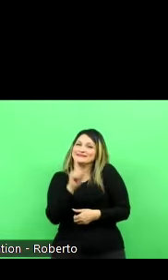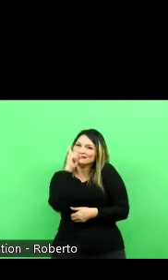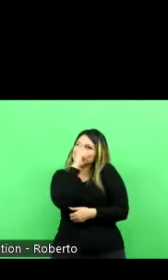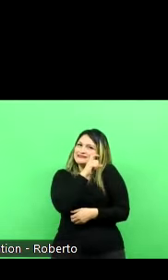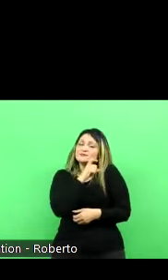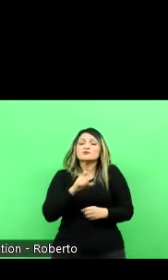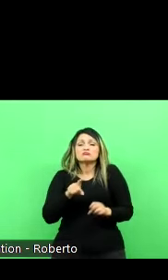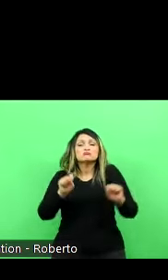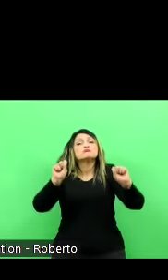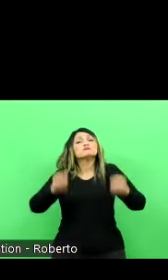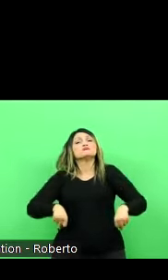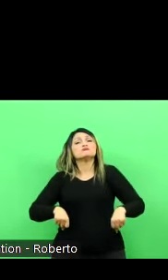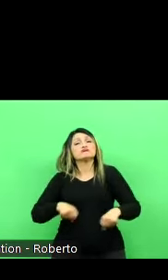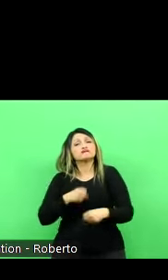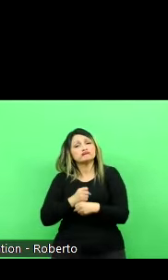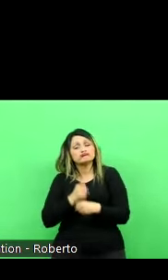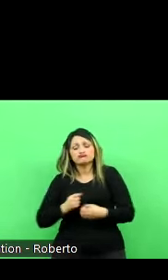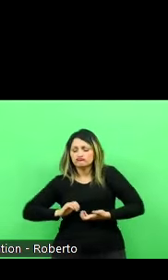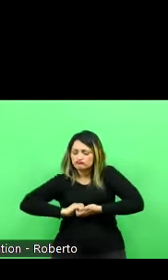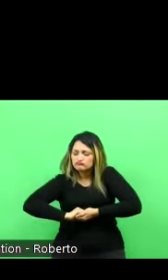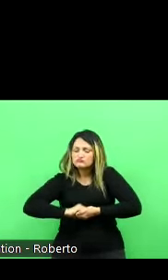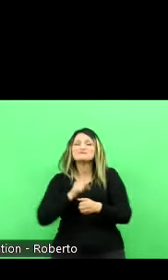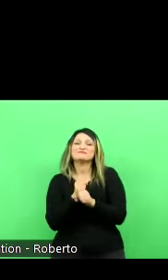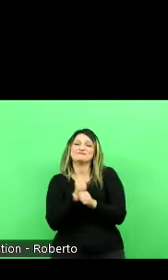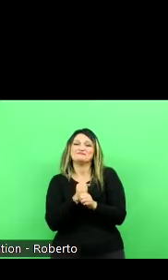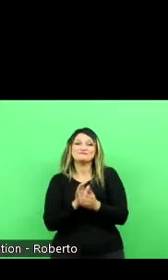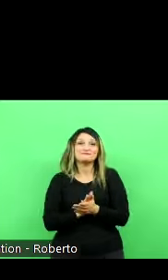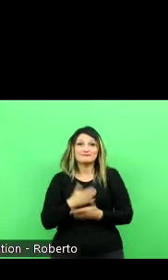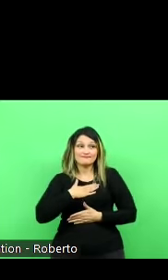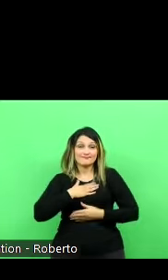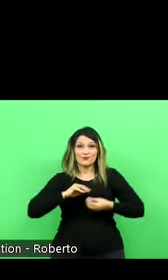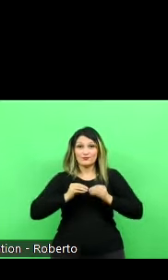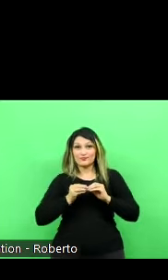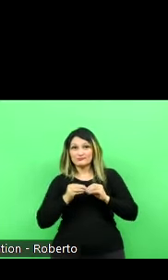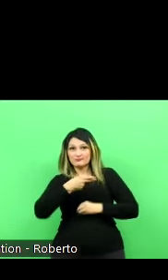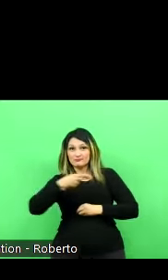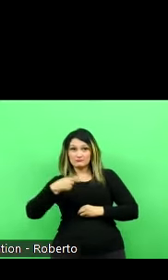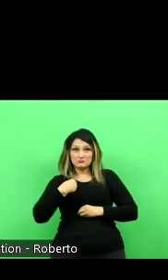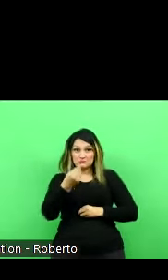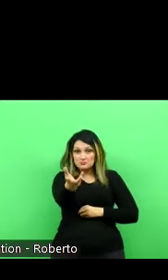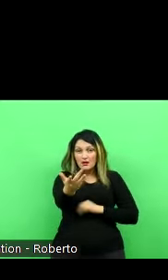on the screen if anyone would like to contact me and ask any questions.